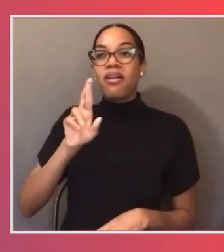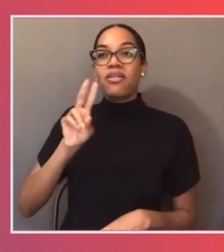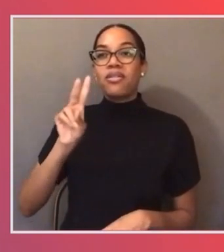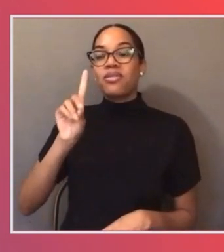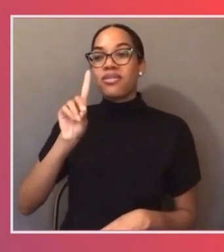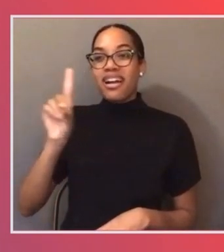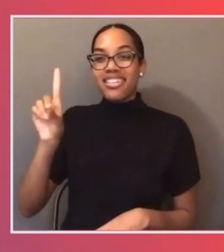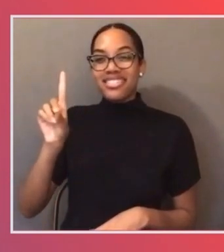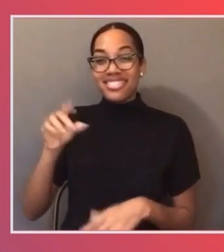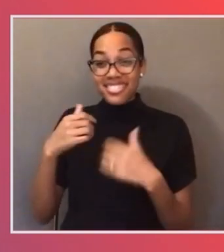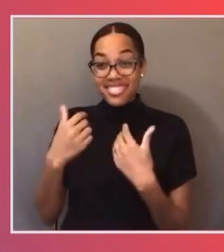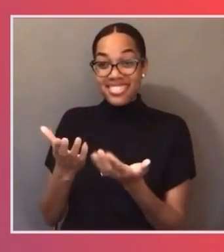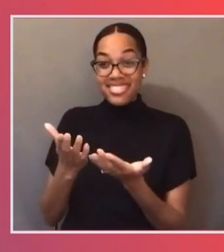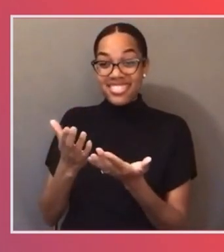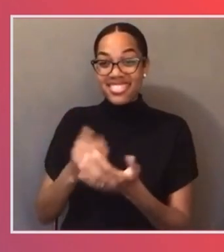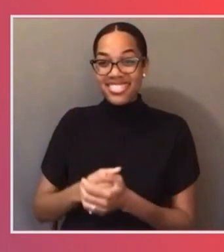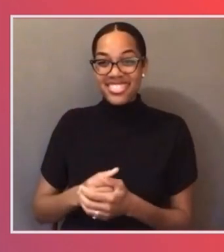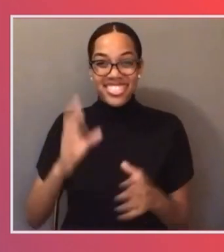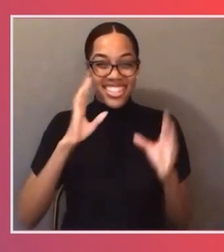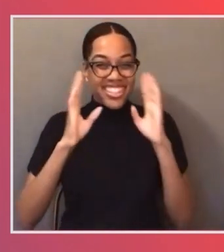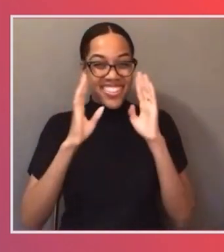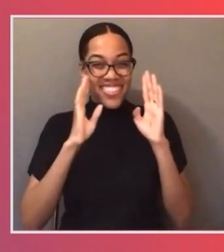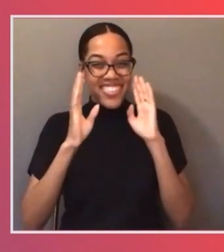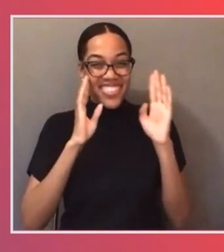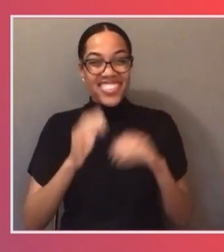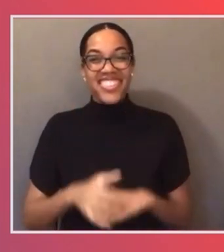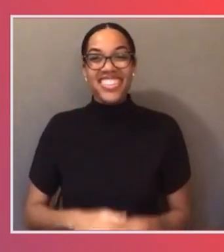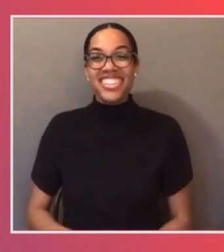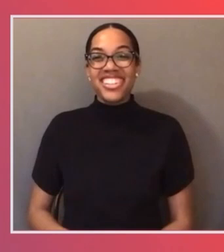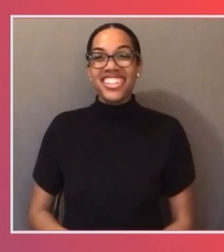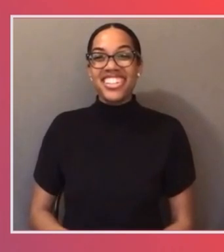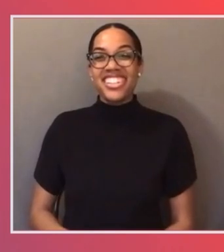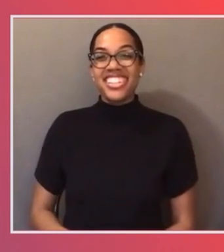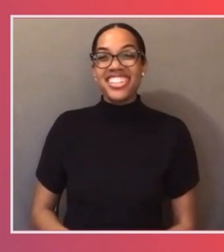he is. And I'm fully charged, guys.